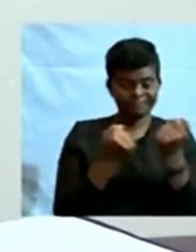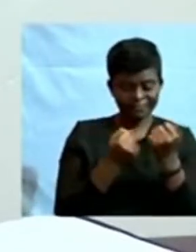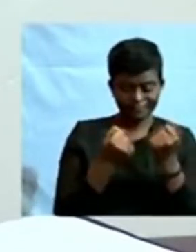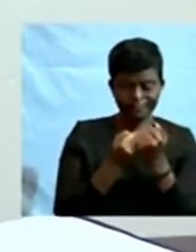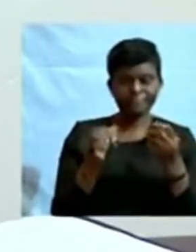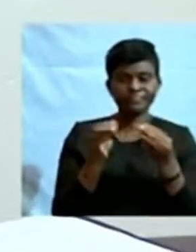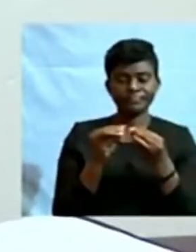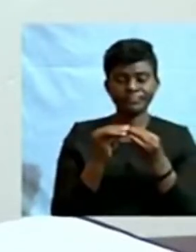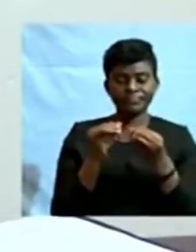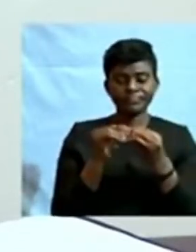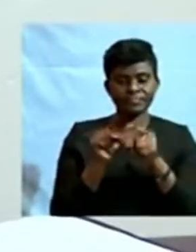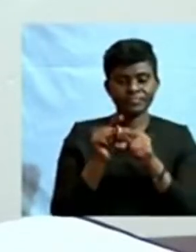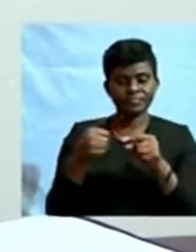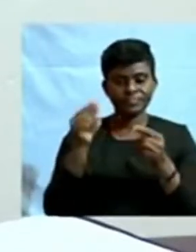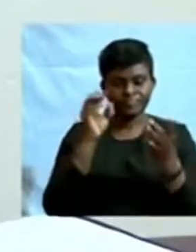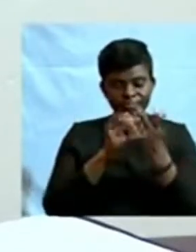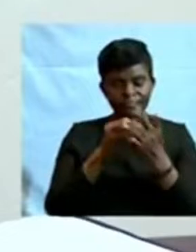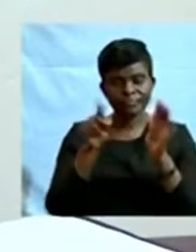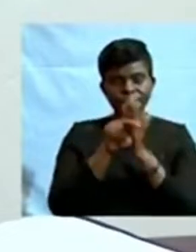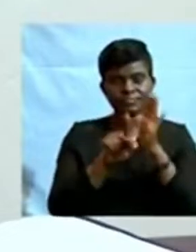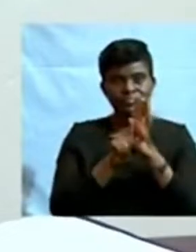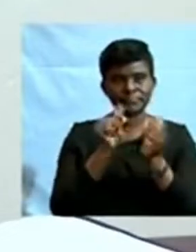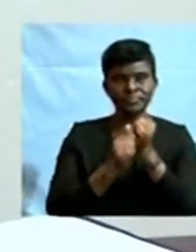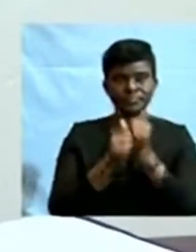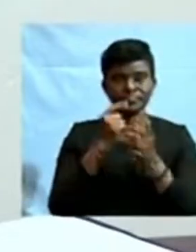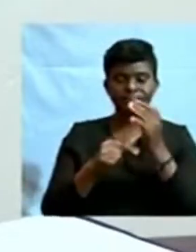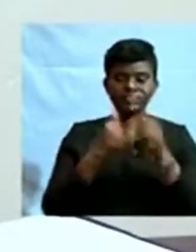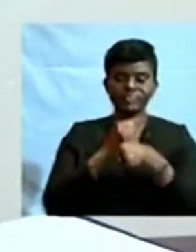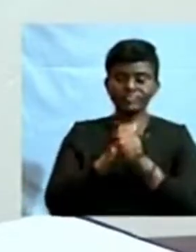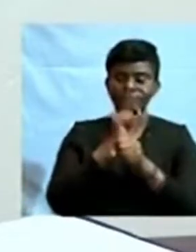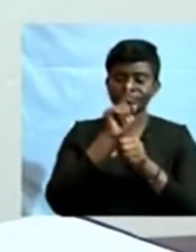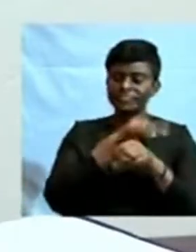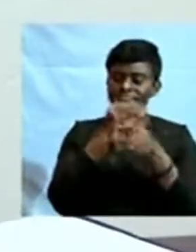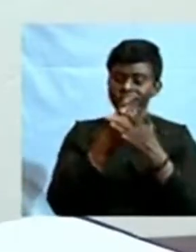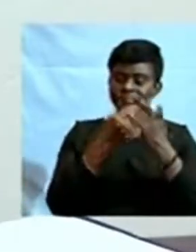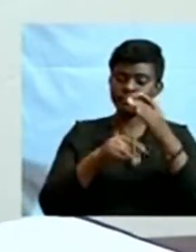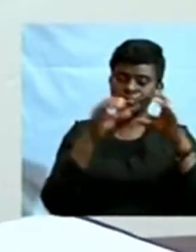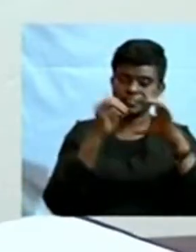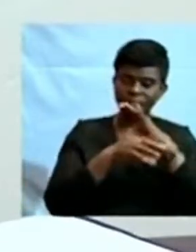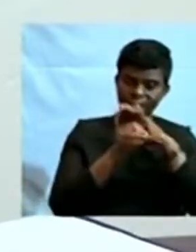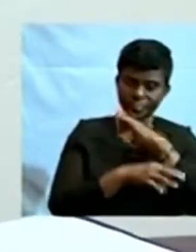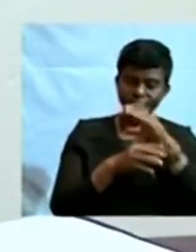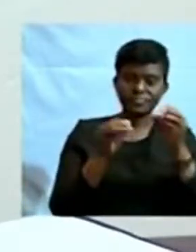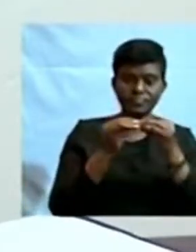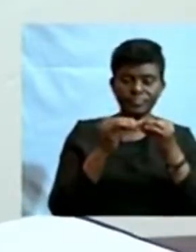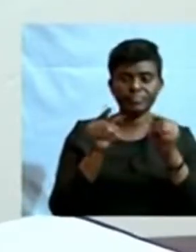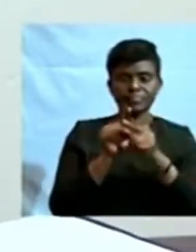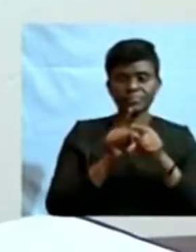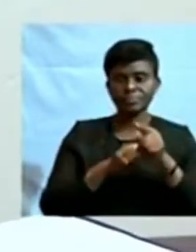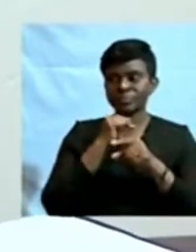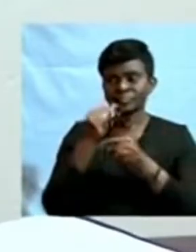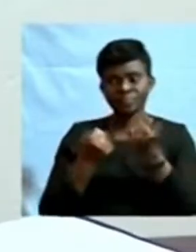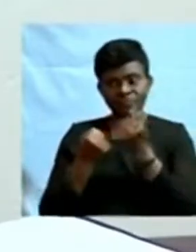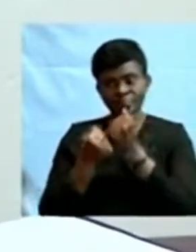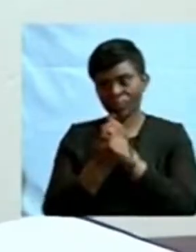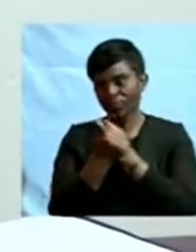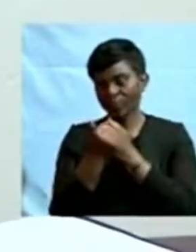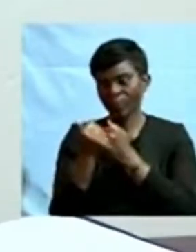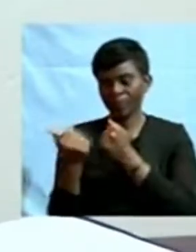it. They put policies which ensure that that investment goes there instead of supporting